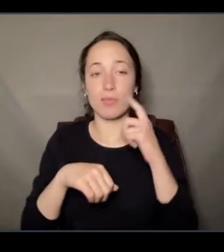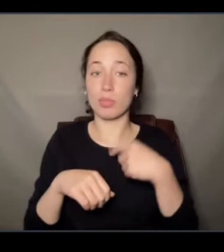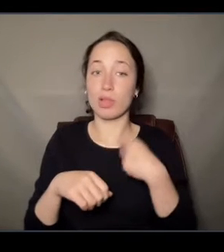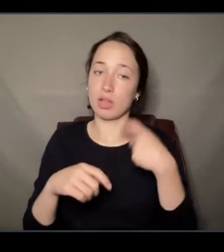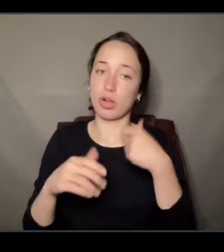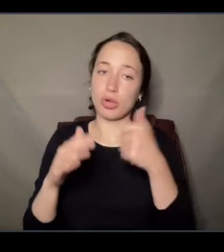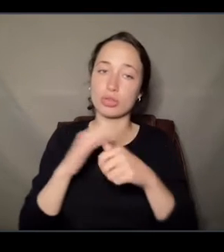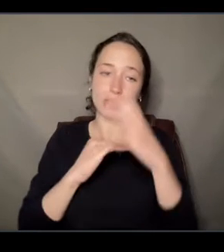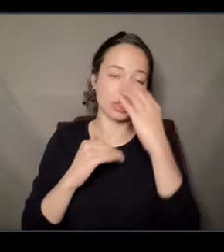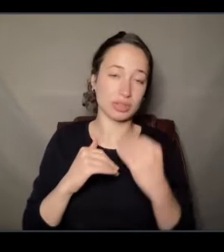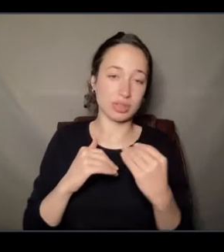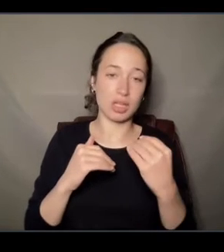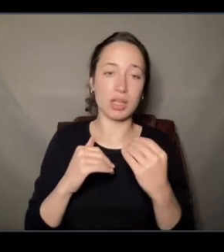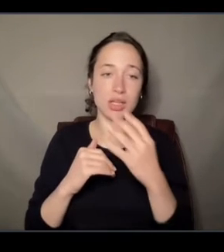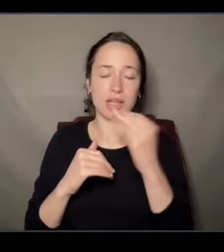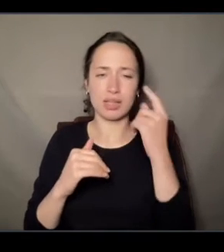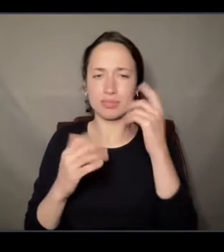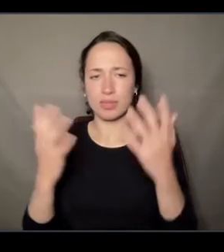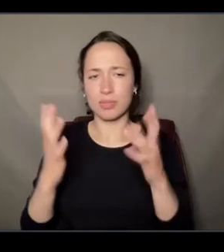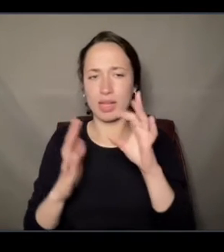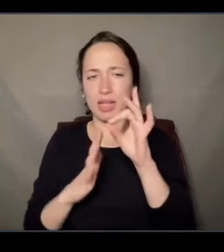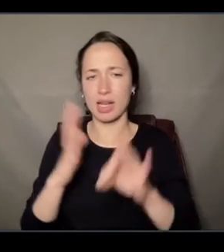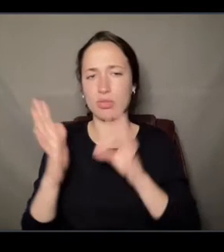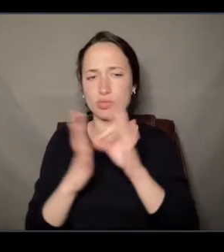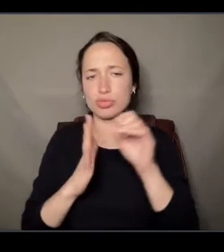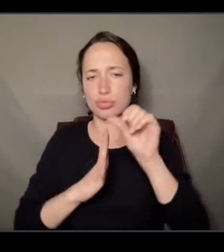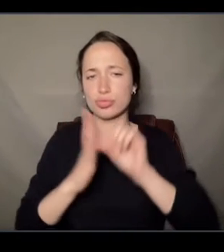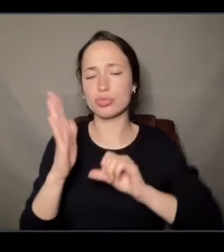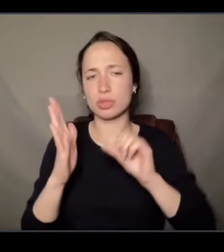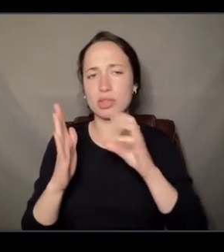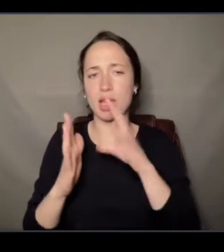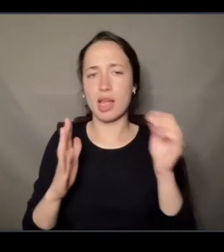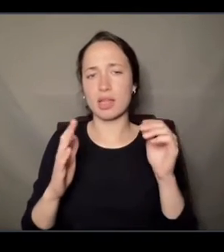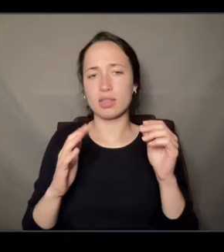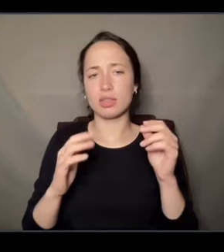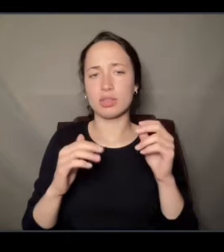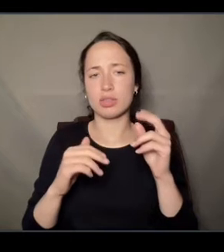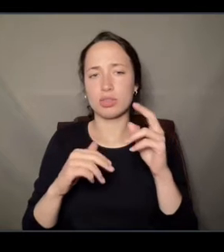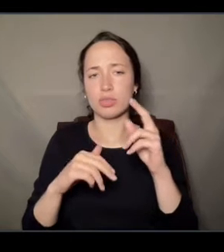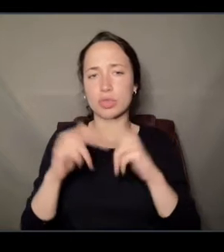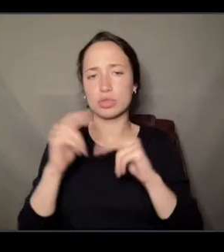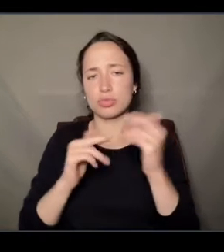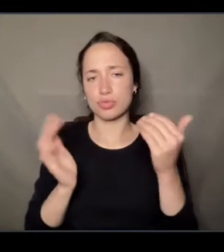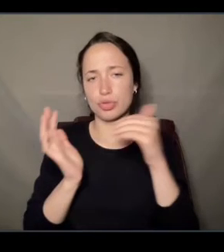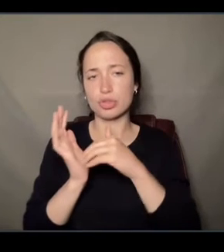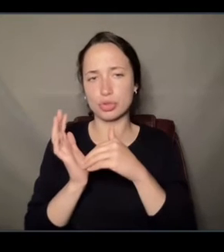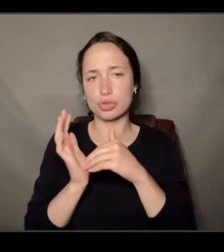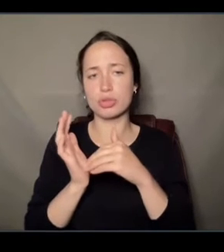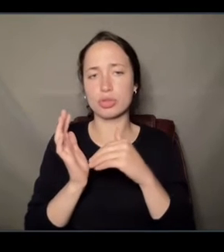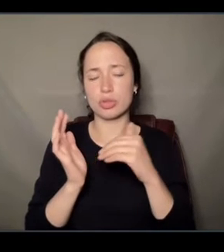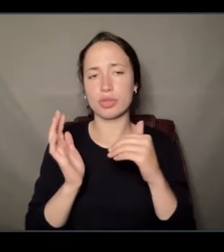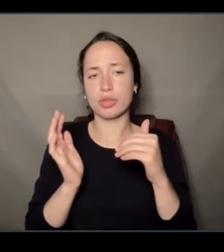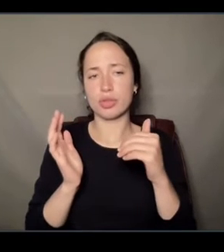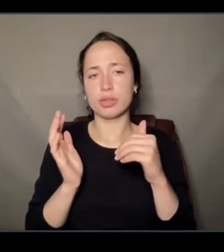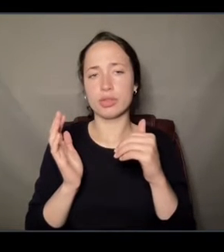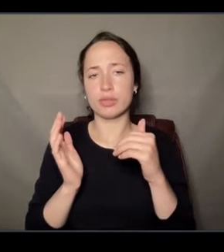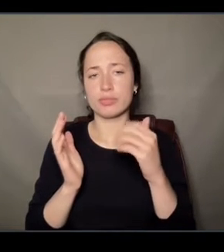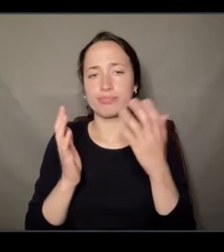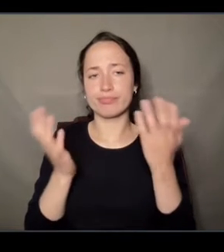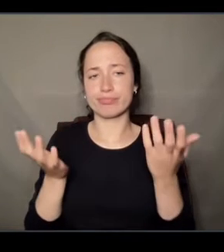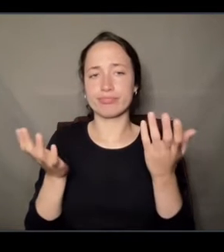for me, I was under anesthesia for I think 8 hours having surgery and reconstruction.